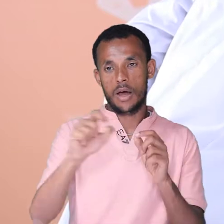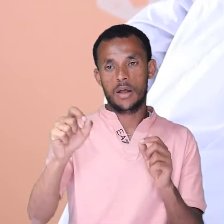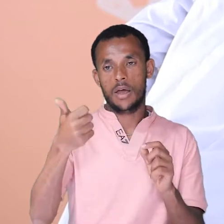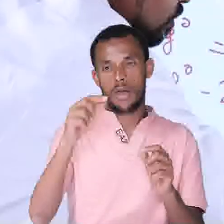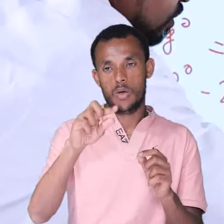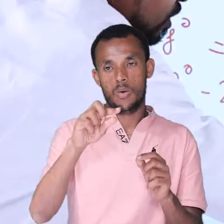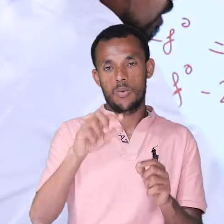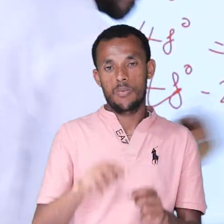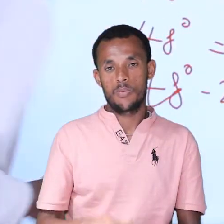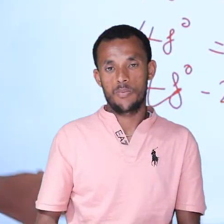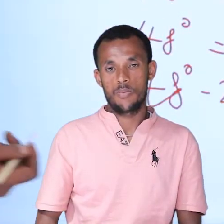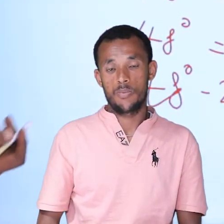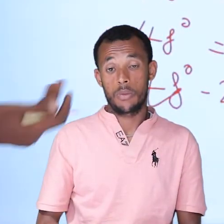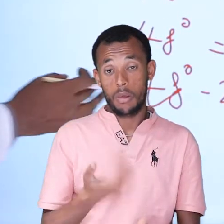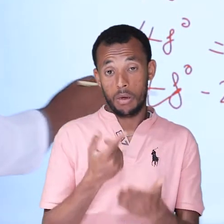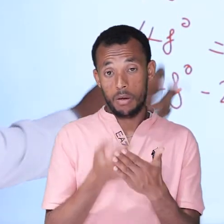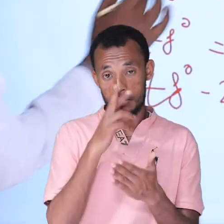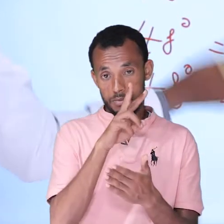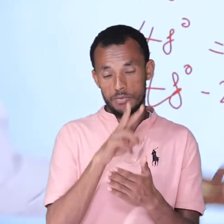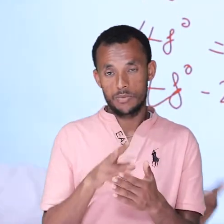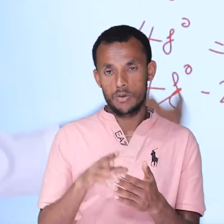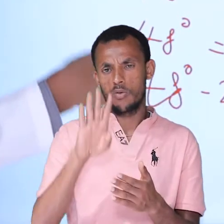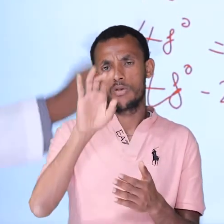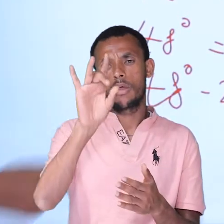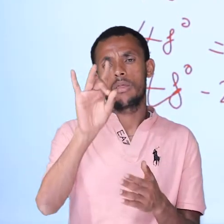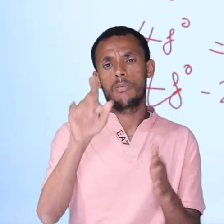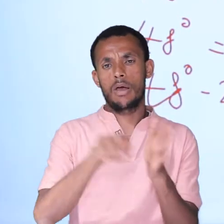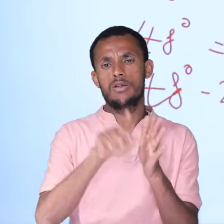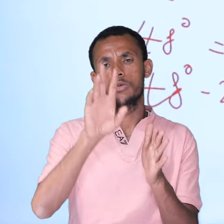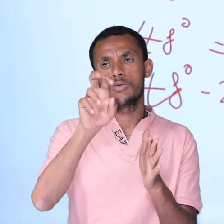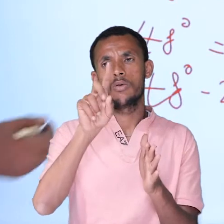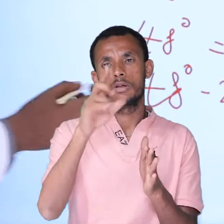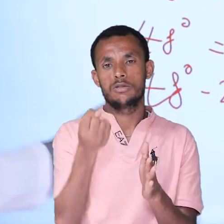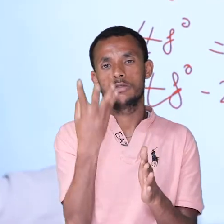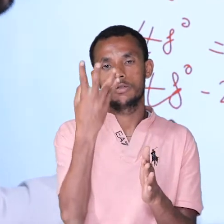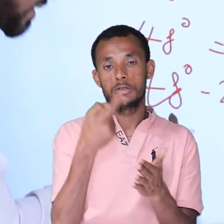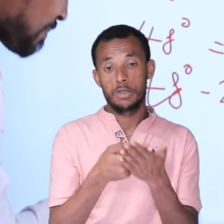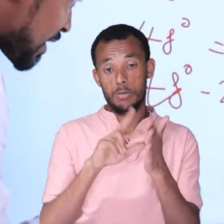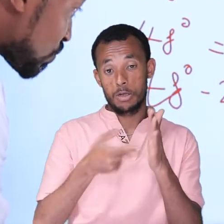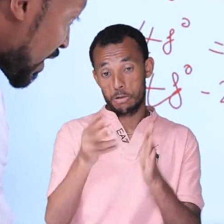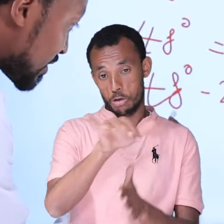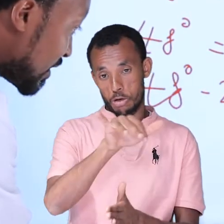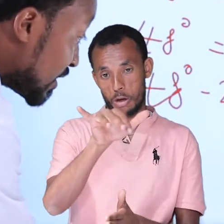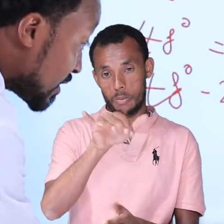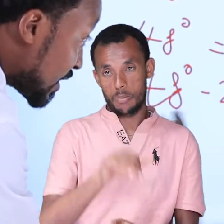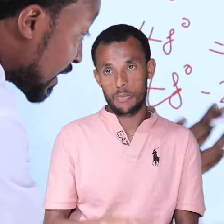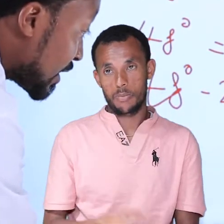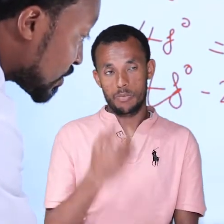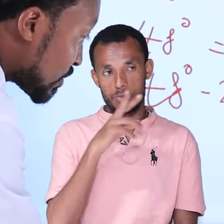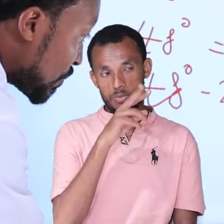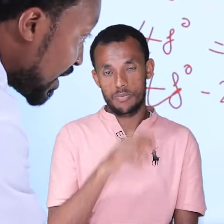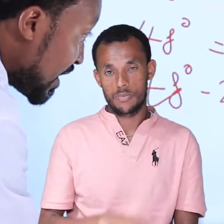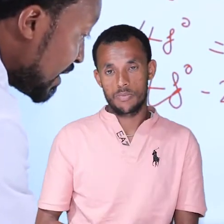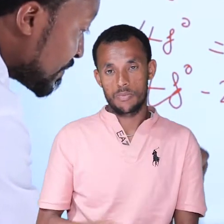AQ. Here, what is 48 degree minus 21 degree? This means the same as what?